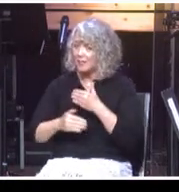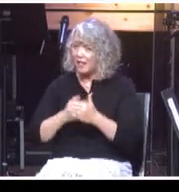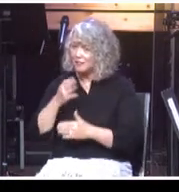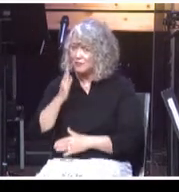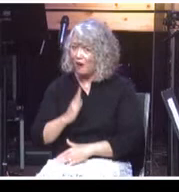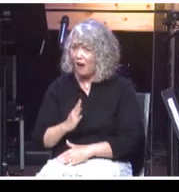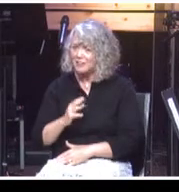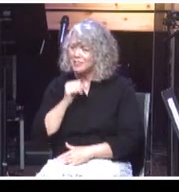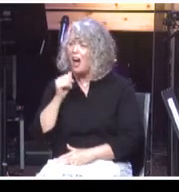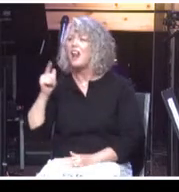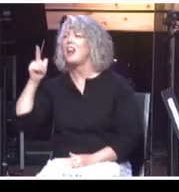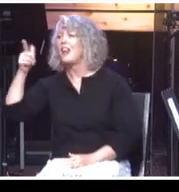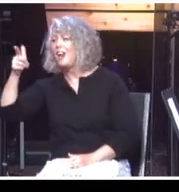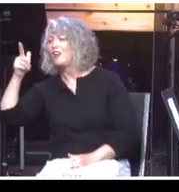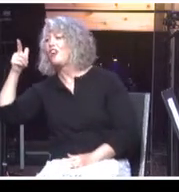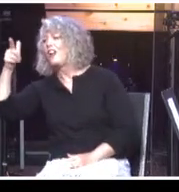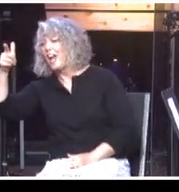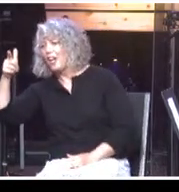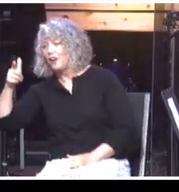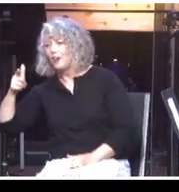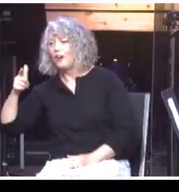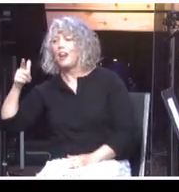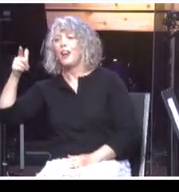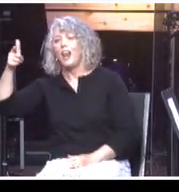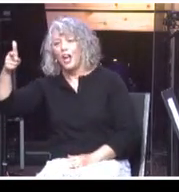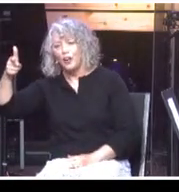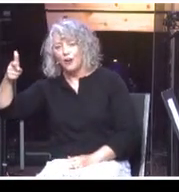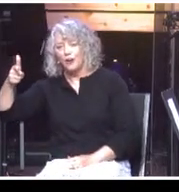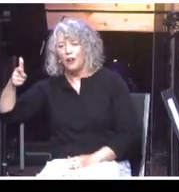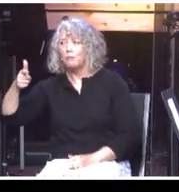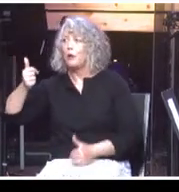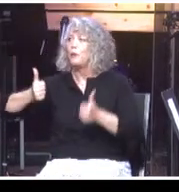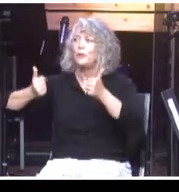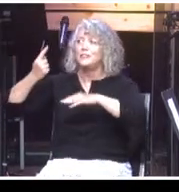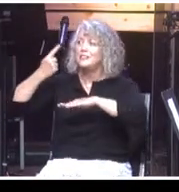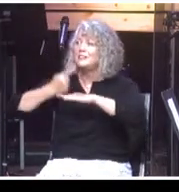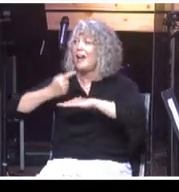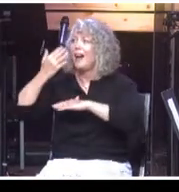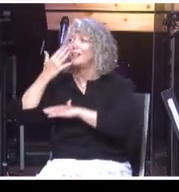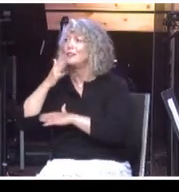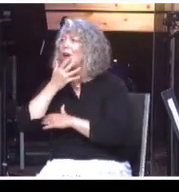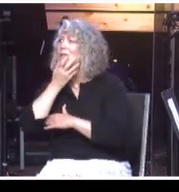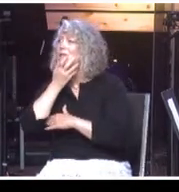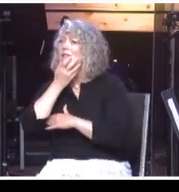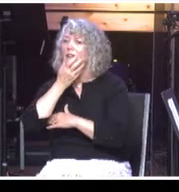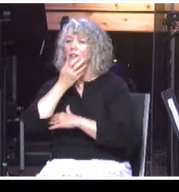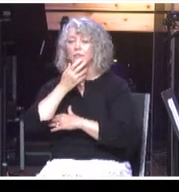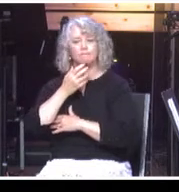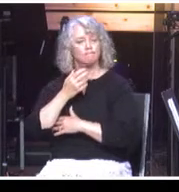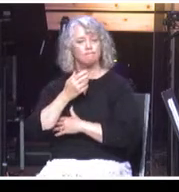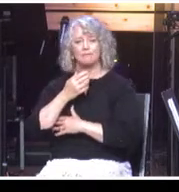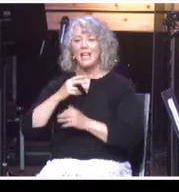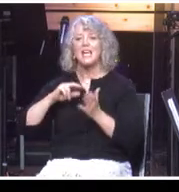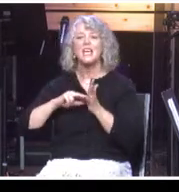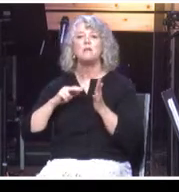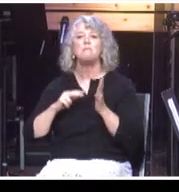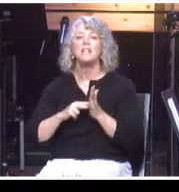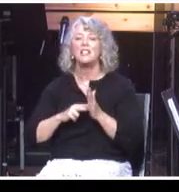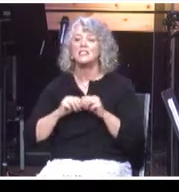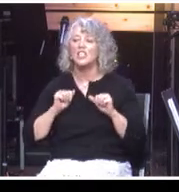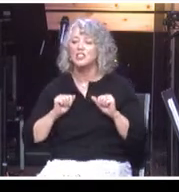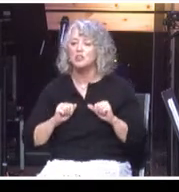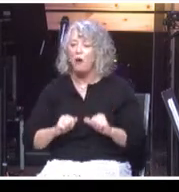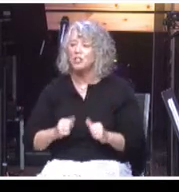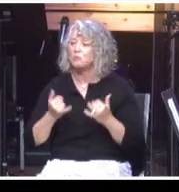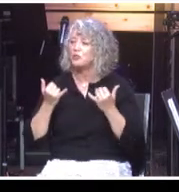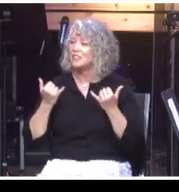It's not to be just realized in some far-off, indefinite day to come. No, he's talking about what is possible even now